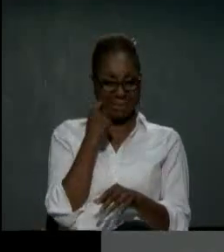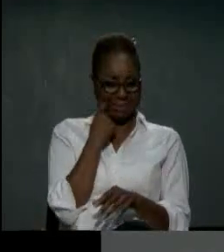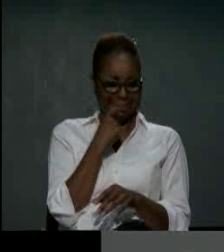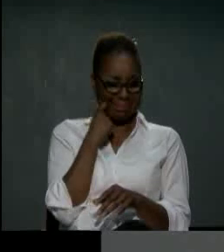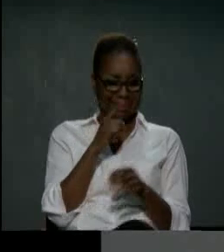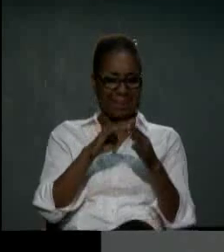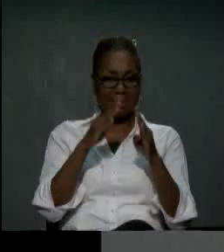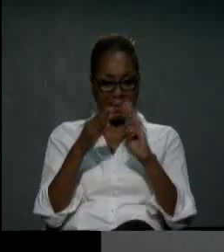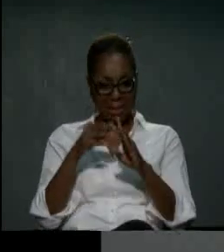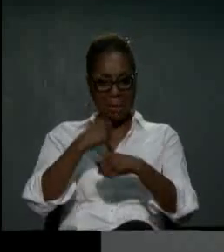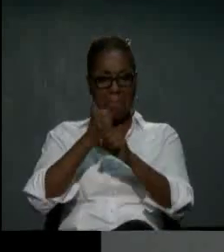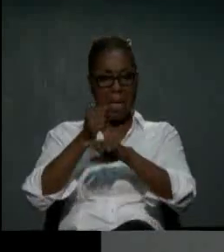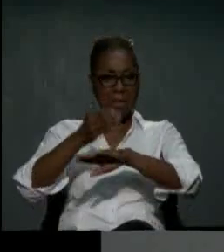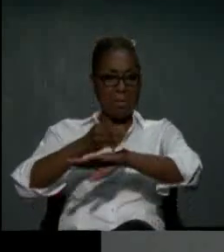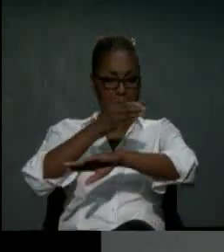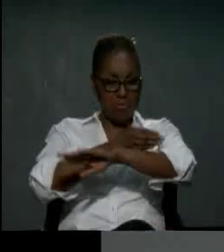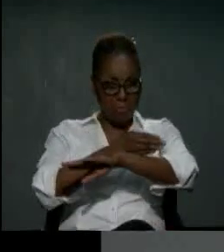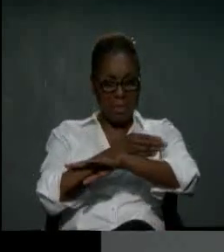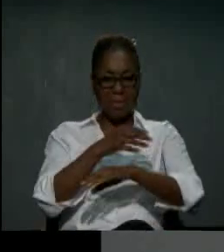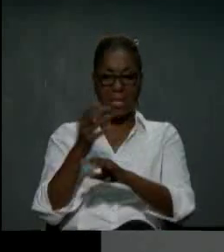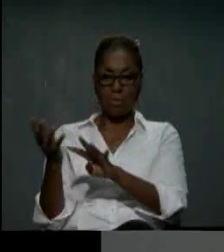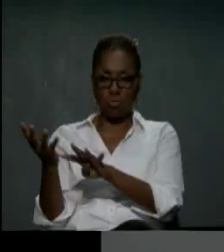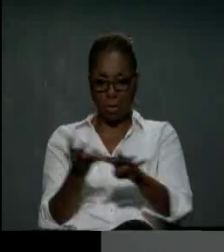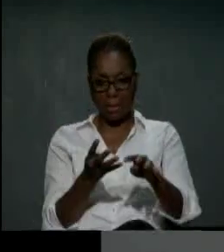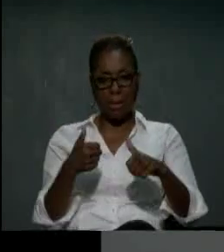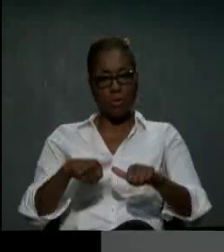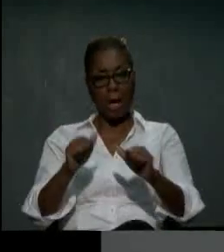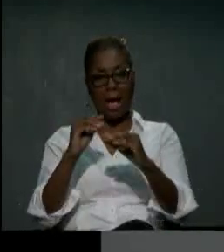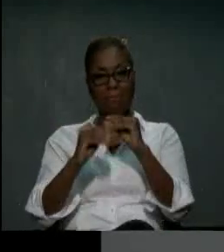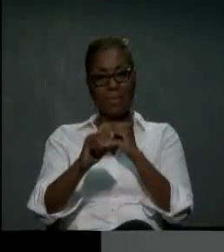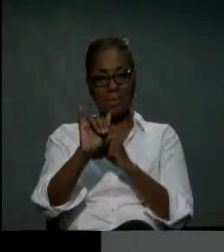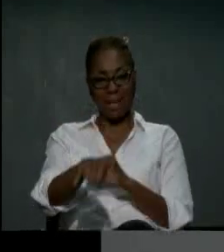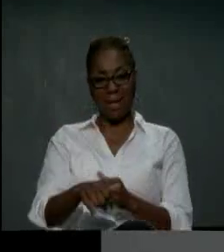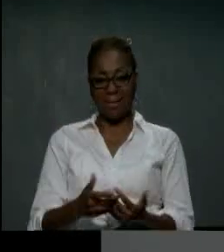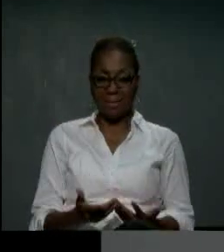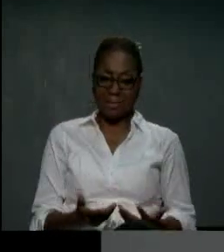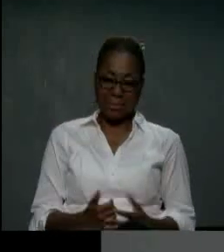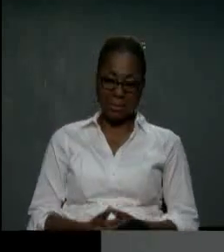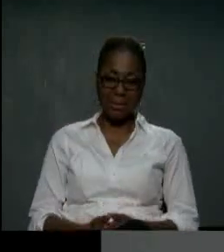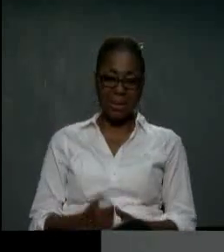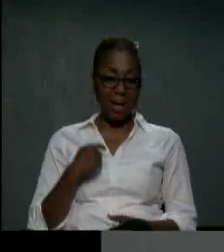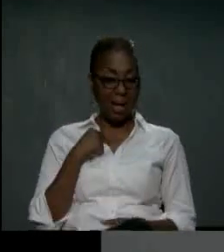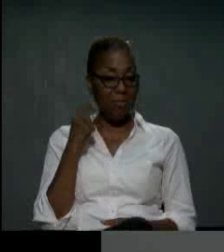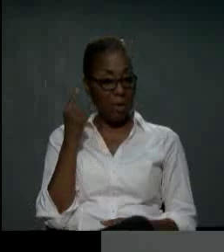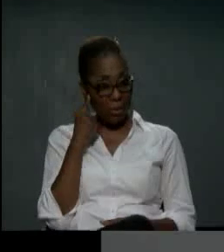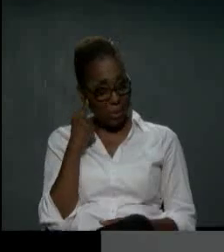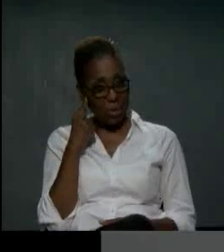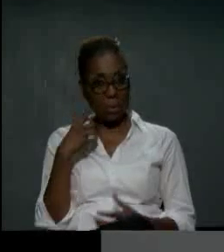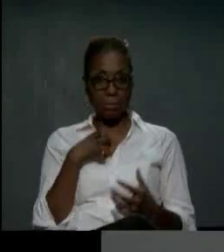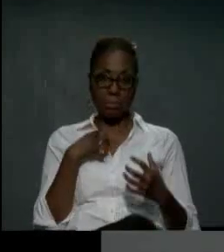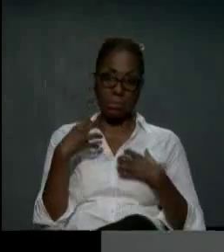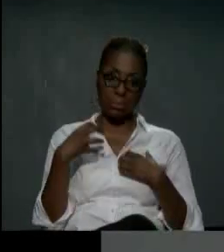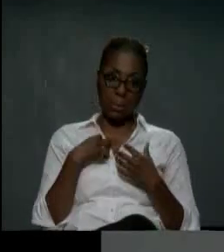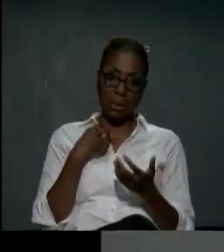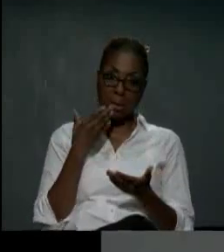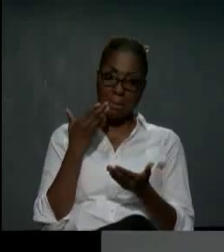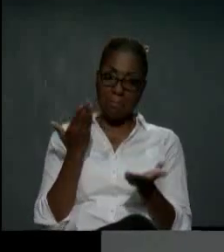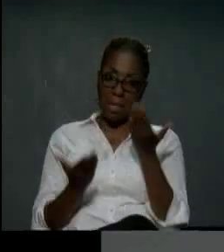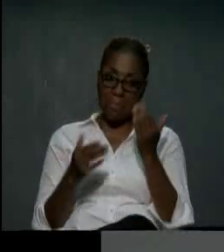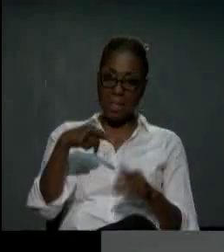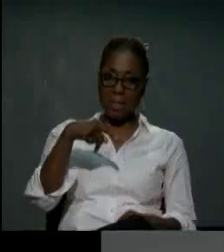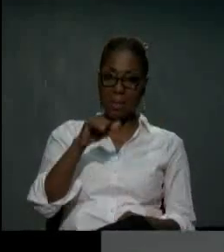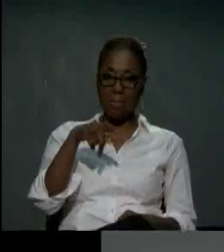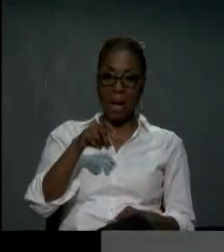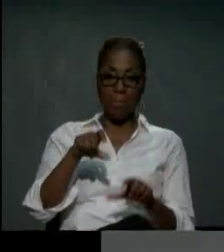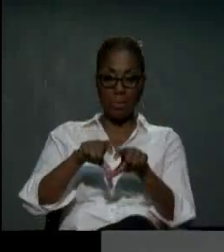substantial improvements in those drainage crossings to try to address that. I've heard arguments that maybe those pipes should have been bigger, but we also